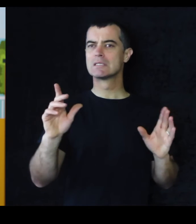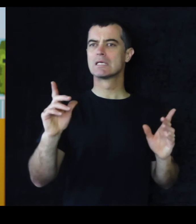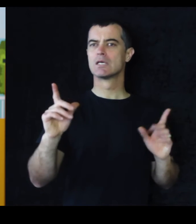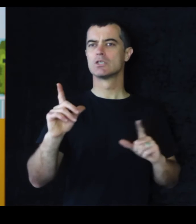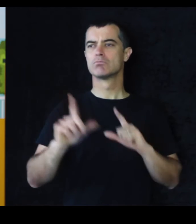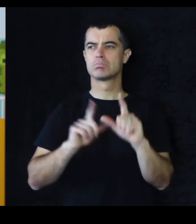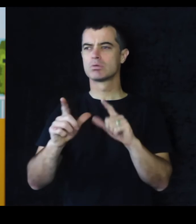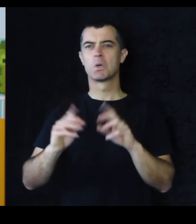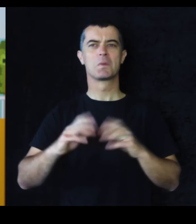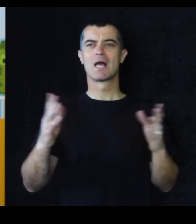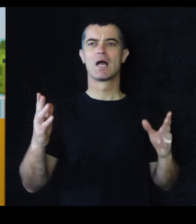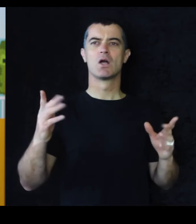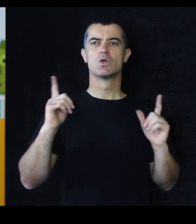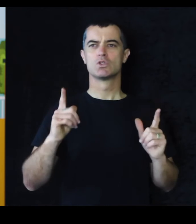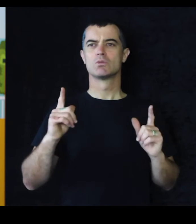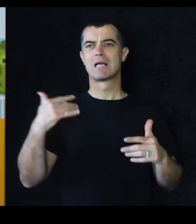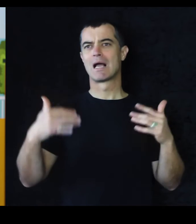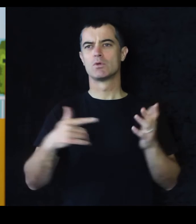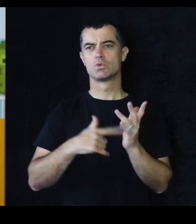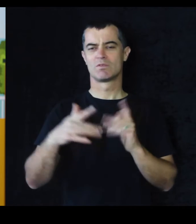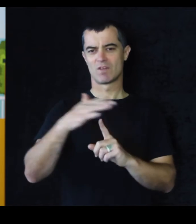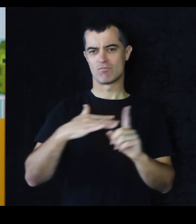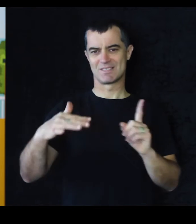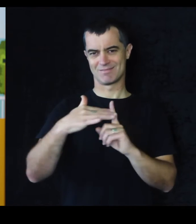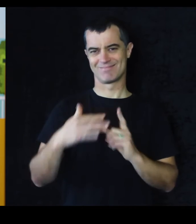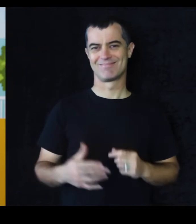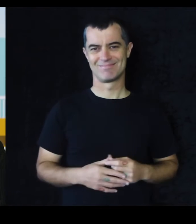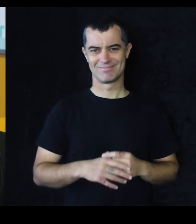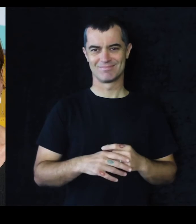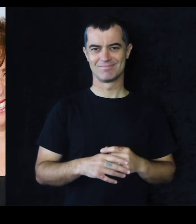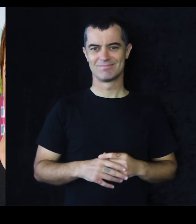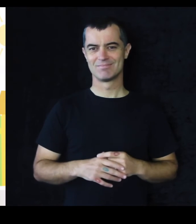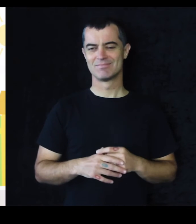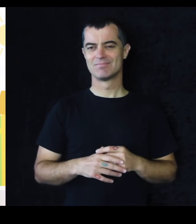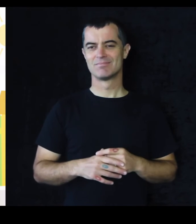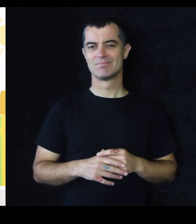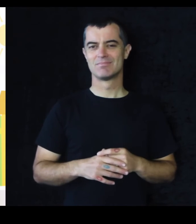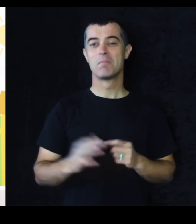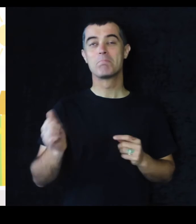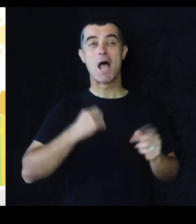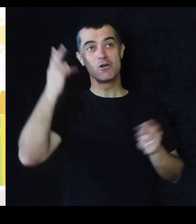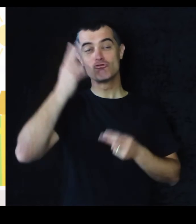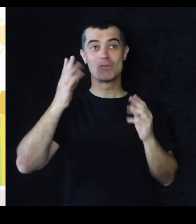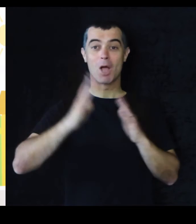there without causing too much harm to the environment. My dream home would